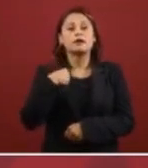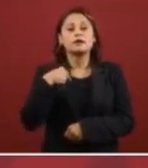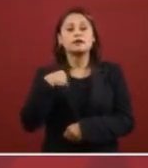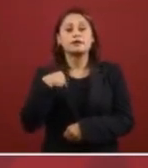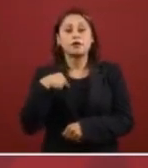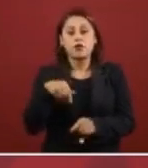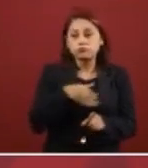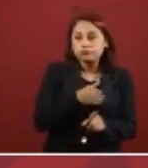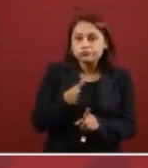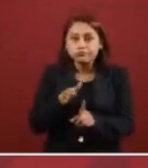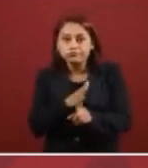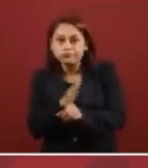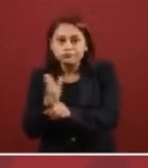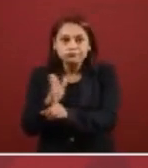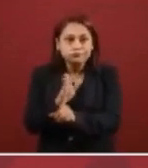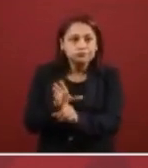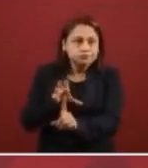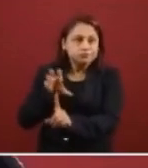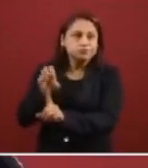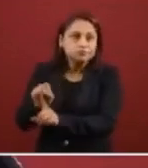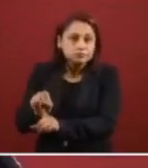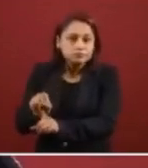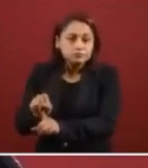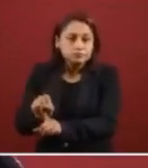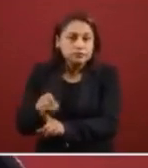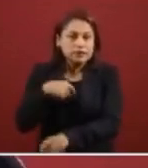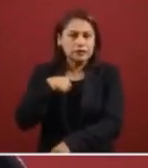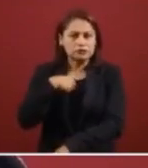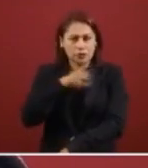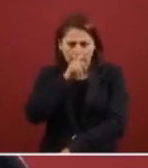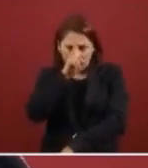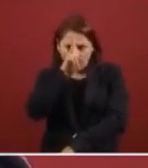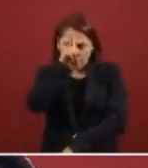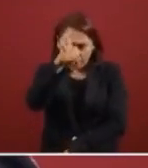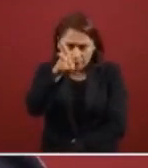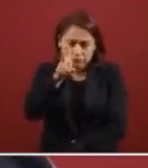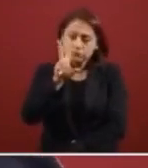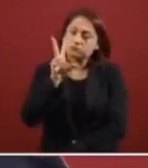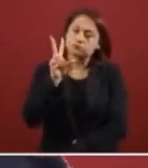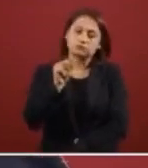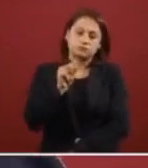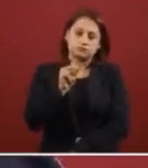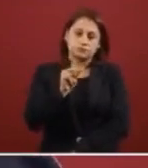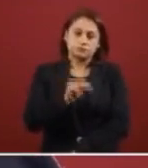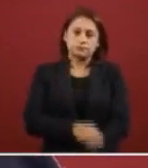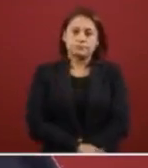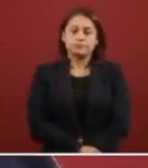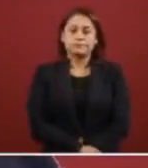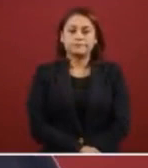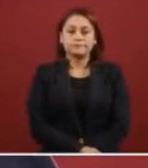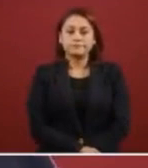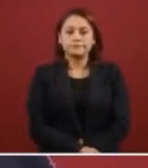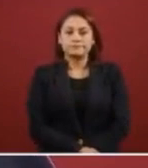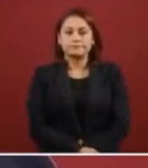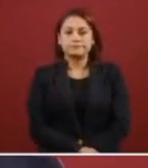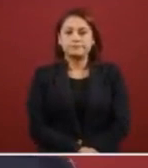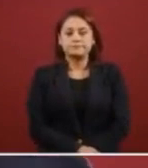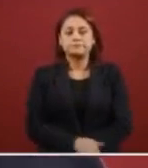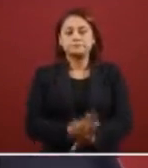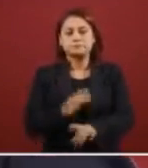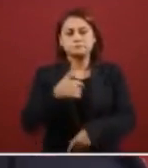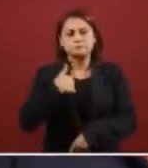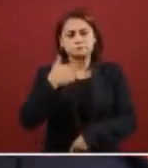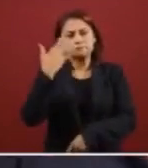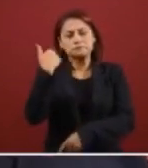venganza, and I was not here to take revenge. Que pensaba, that I